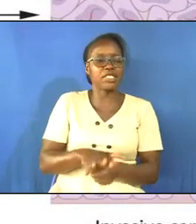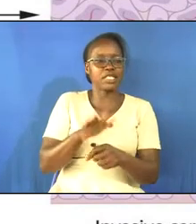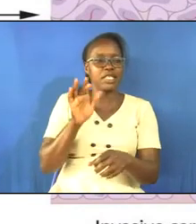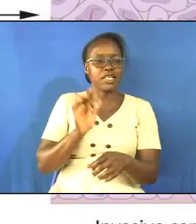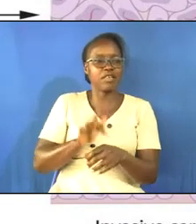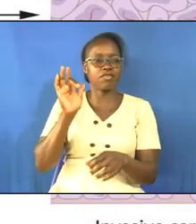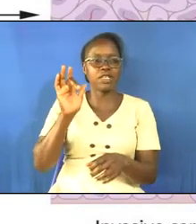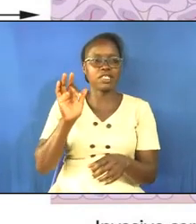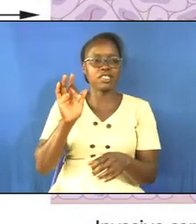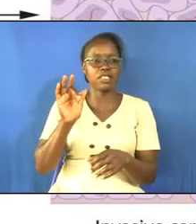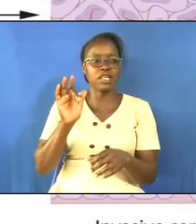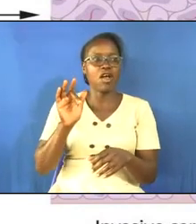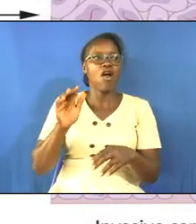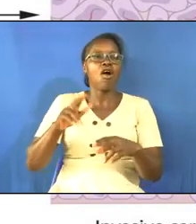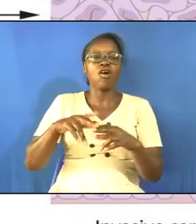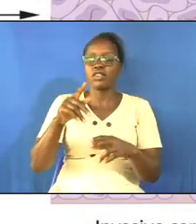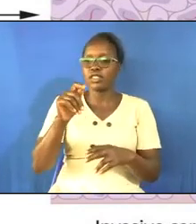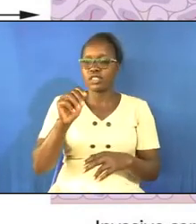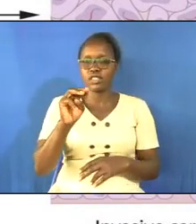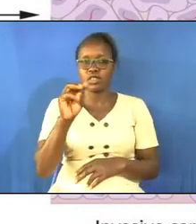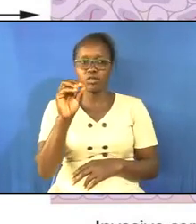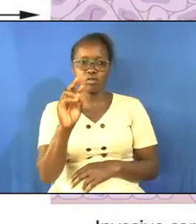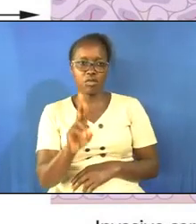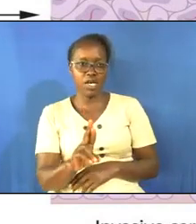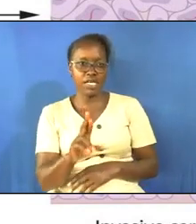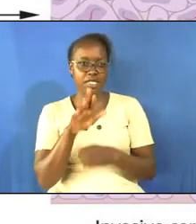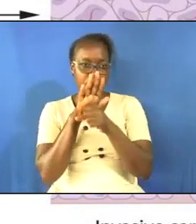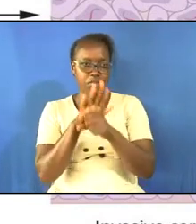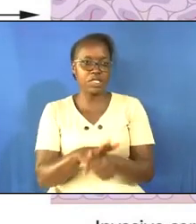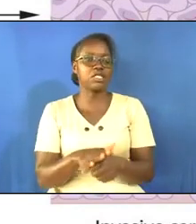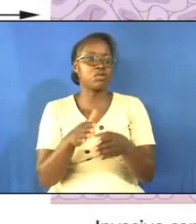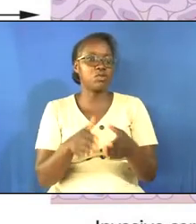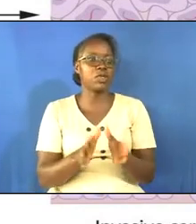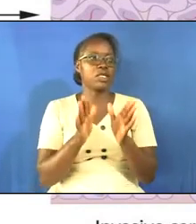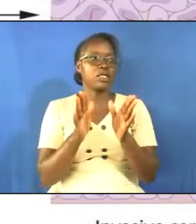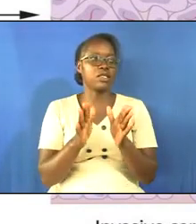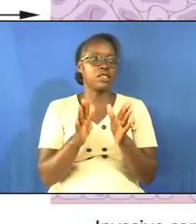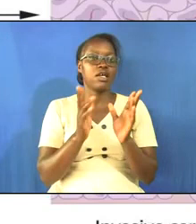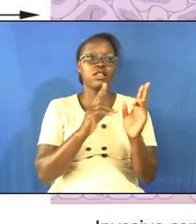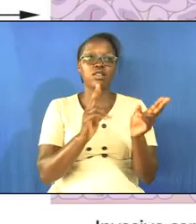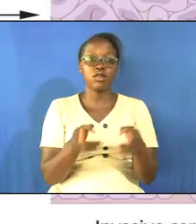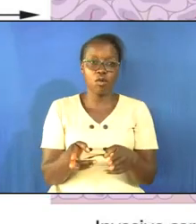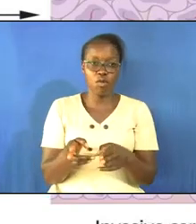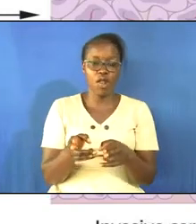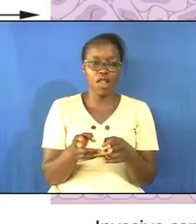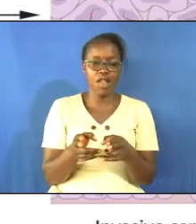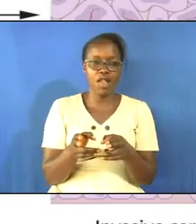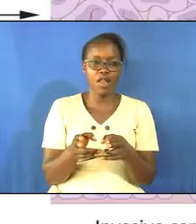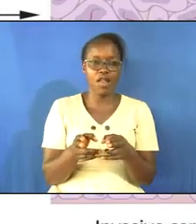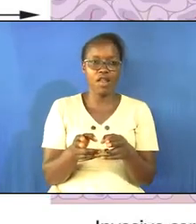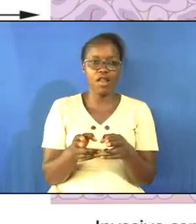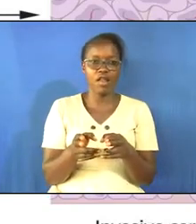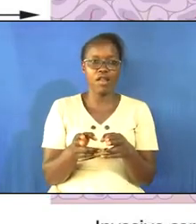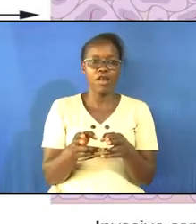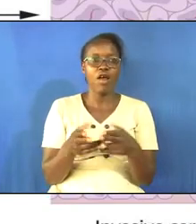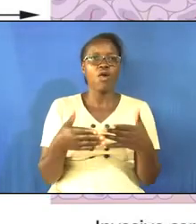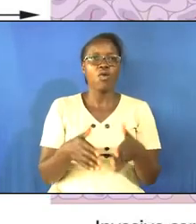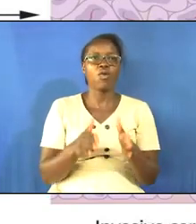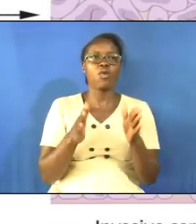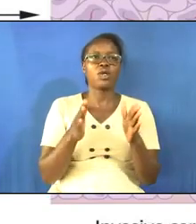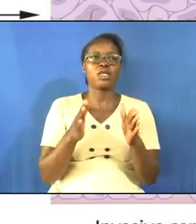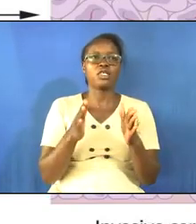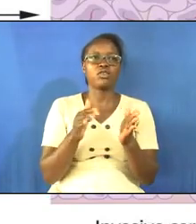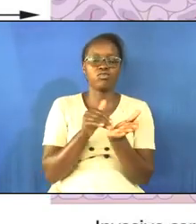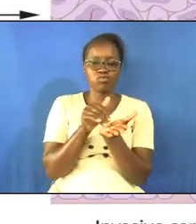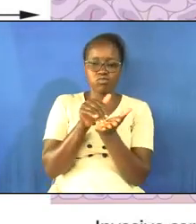effect on the tumor suppressive mechanism of our cells. Now our cells have normal regulatory mechanisms to get